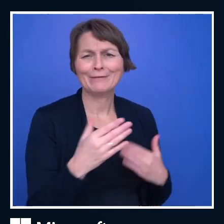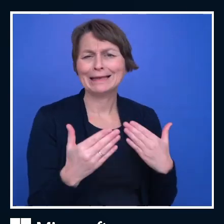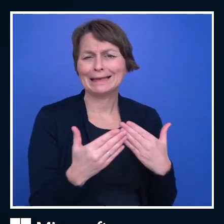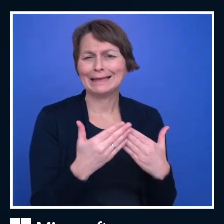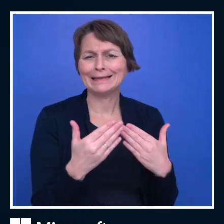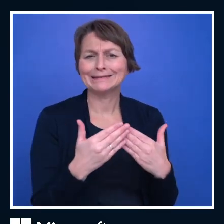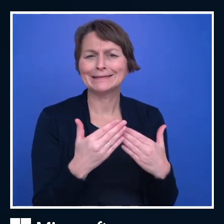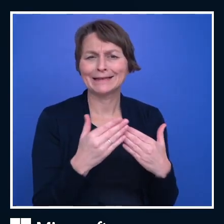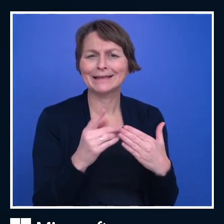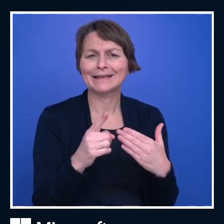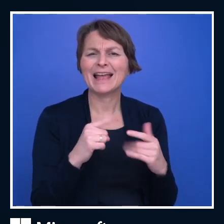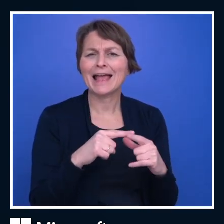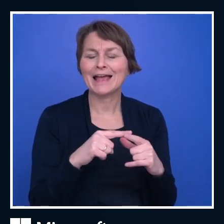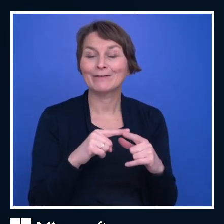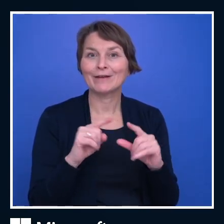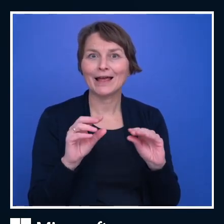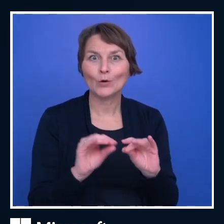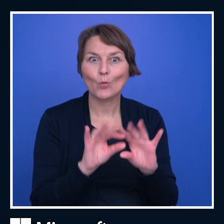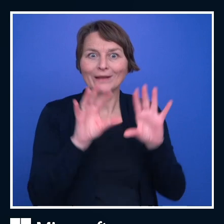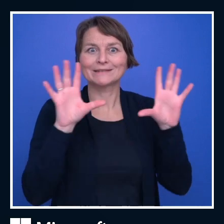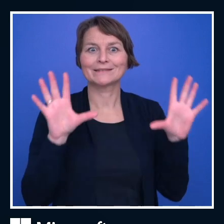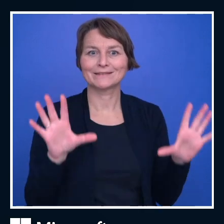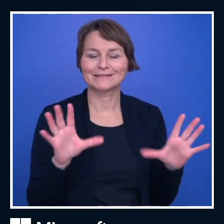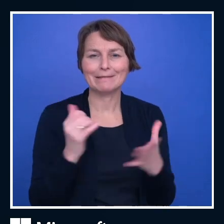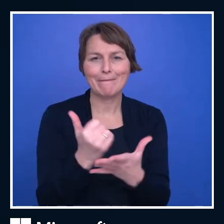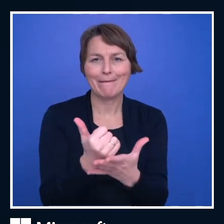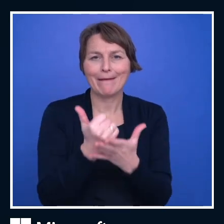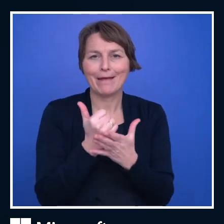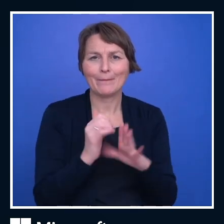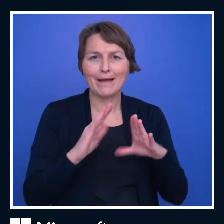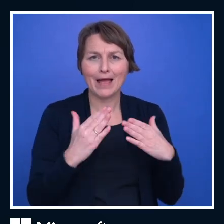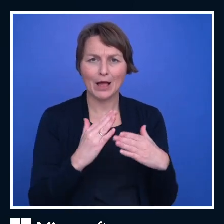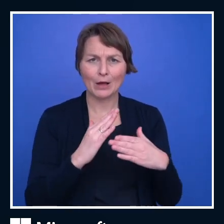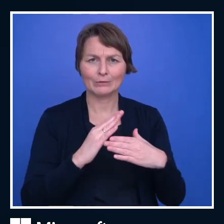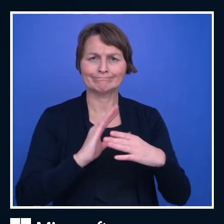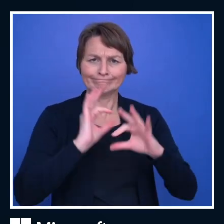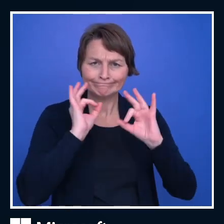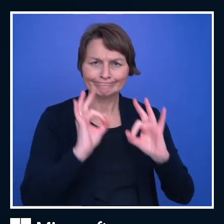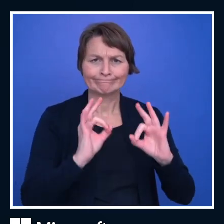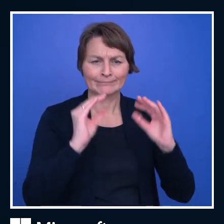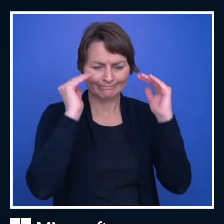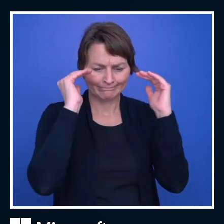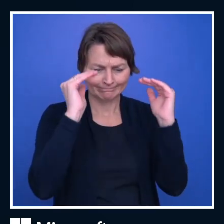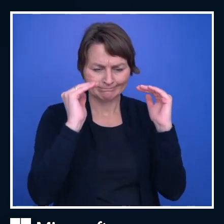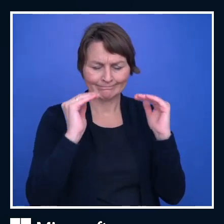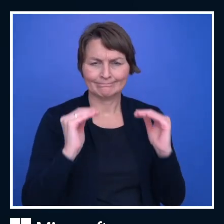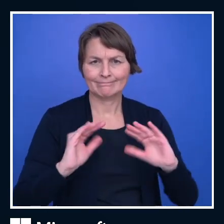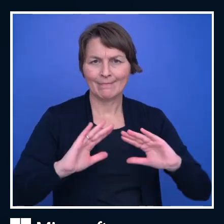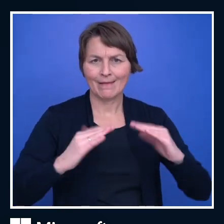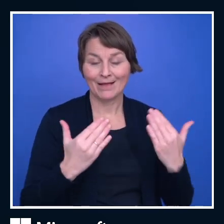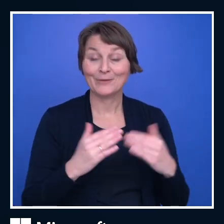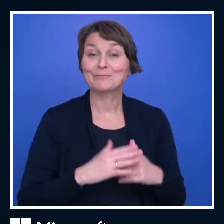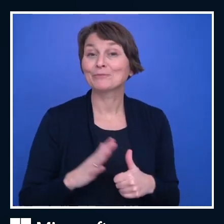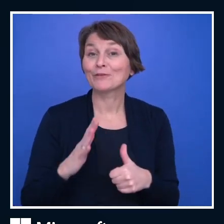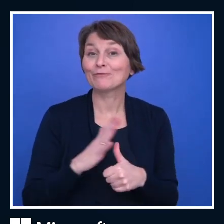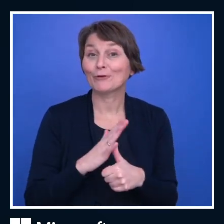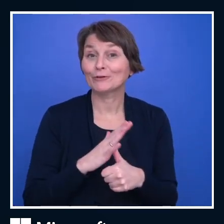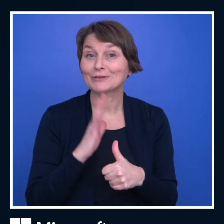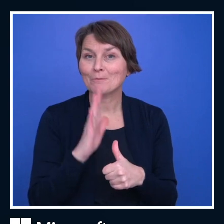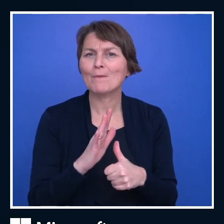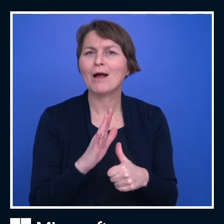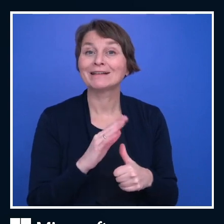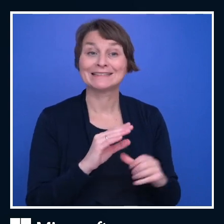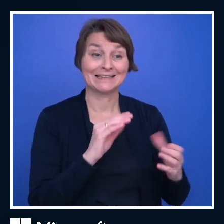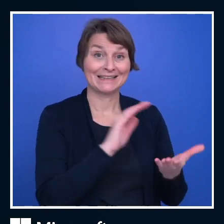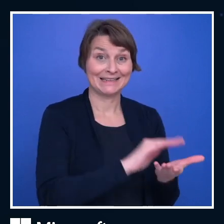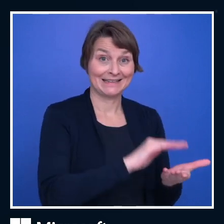you through and setting all these things up. Now, the first part that we will need to do is import our data. So we can just